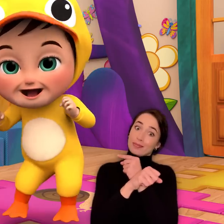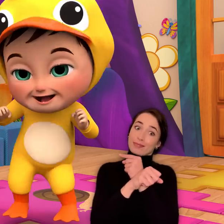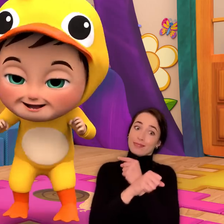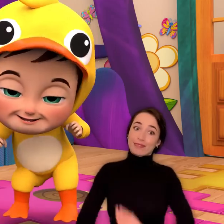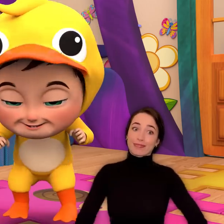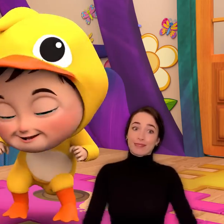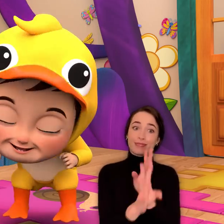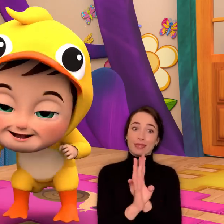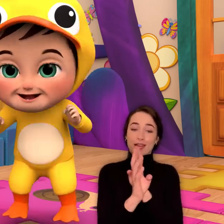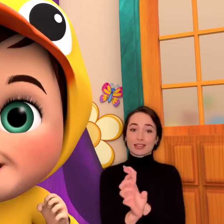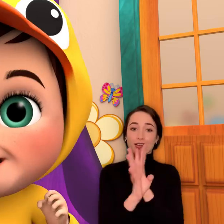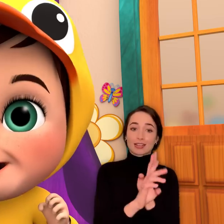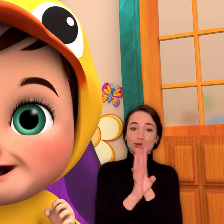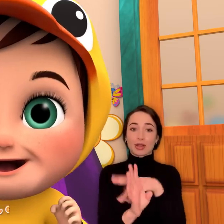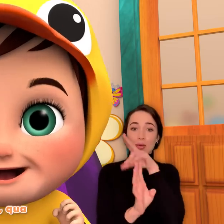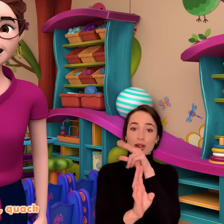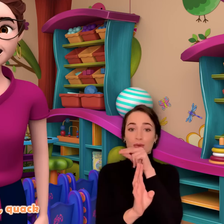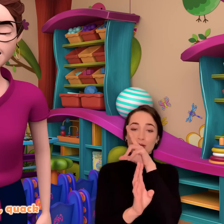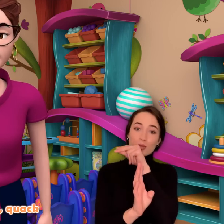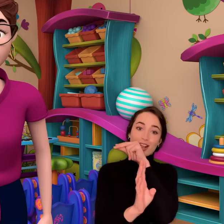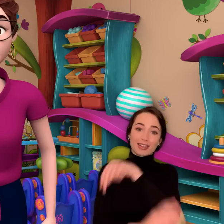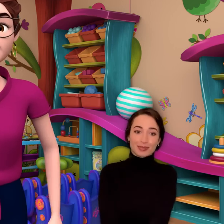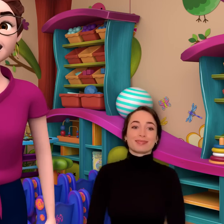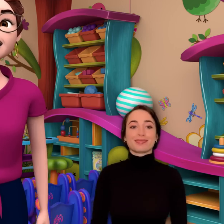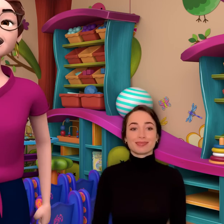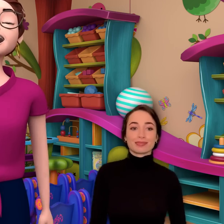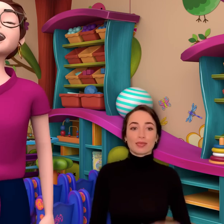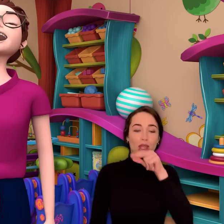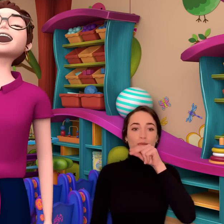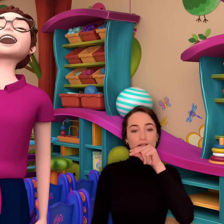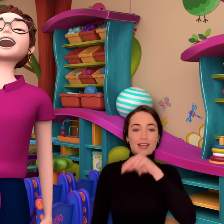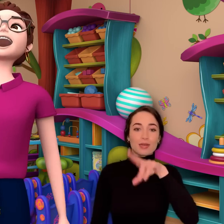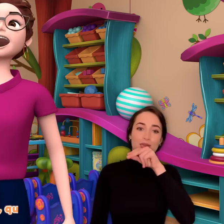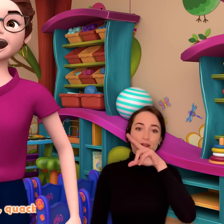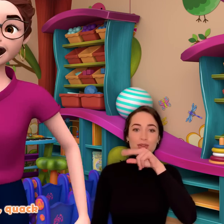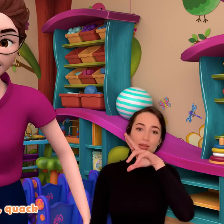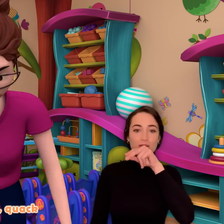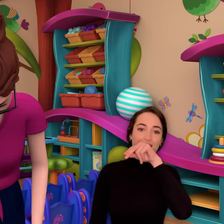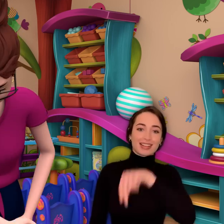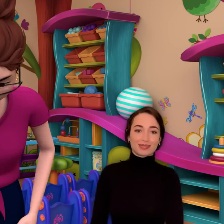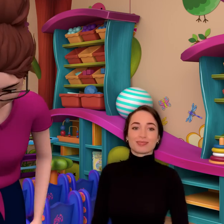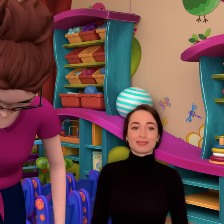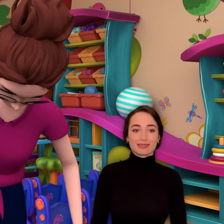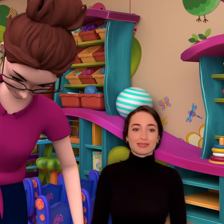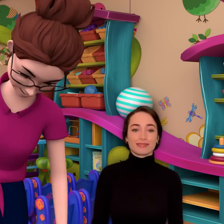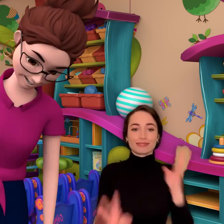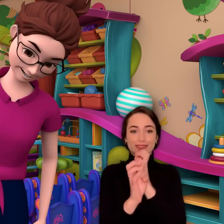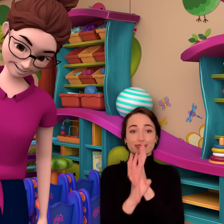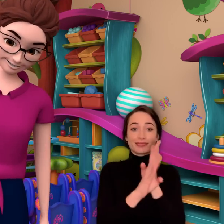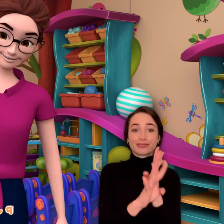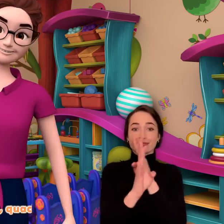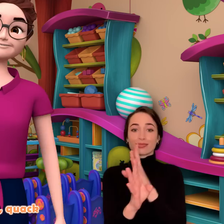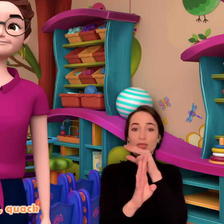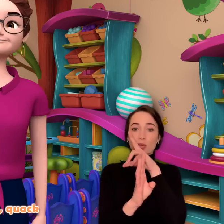the feather on his back he left the Otters with the quack quack quack quack quack quack quack the